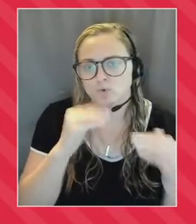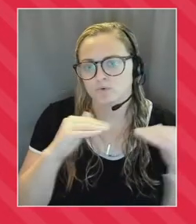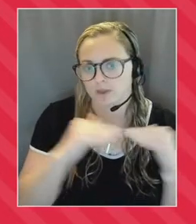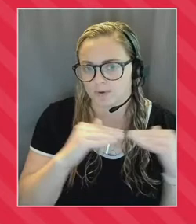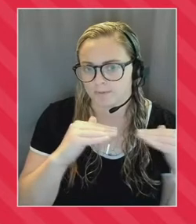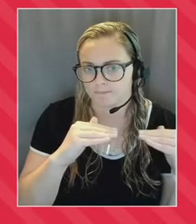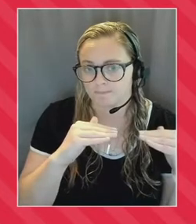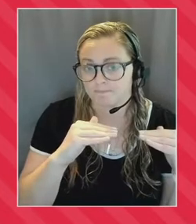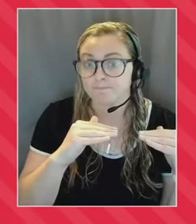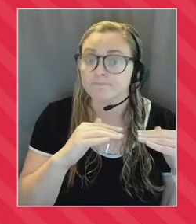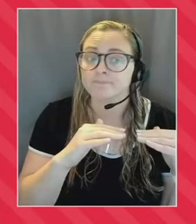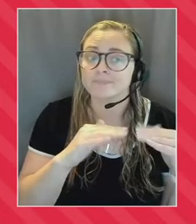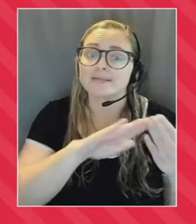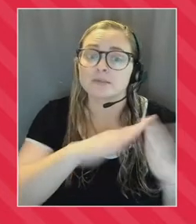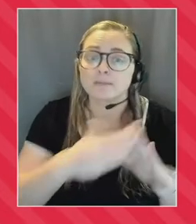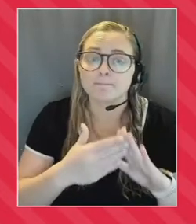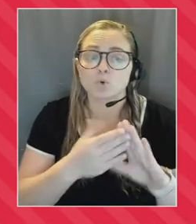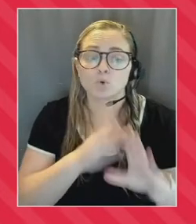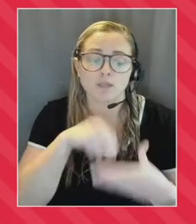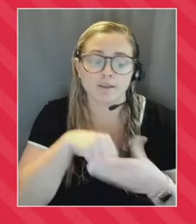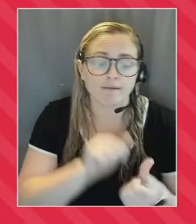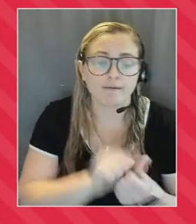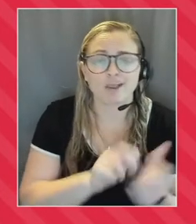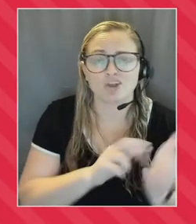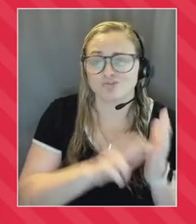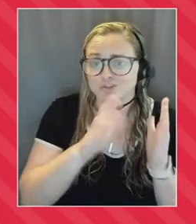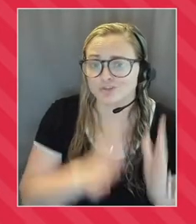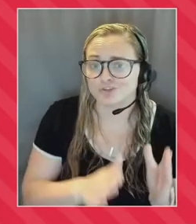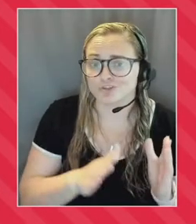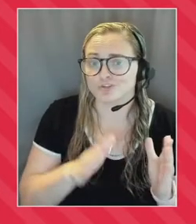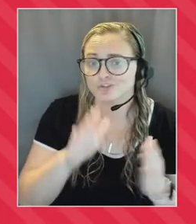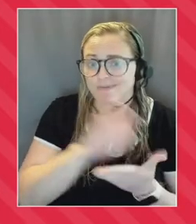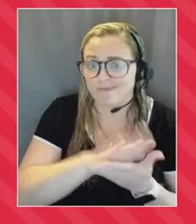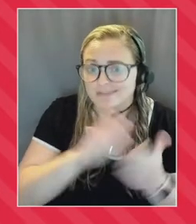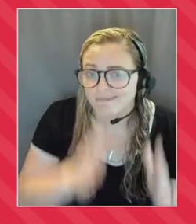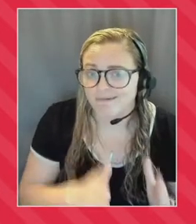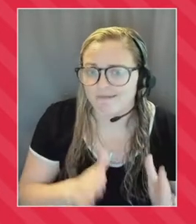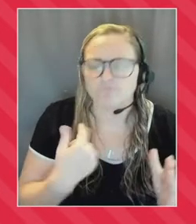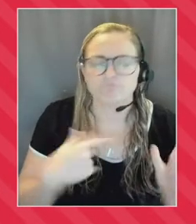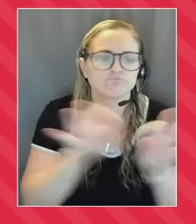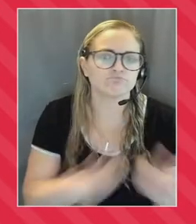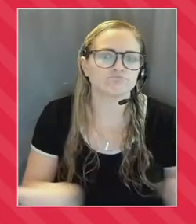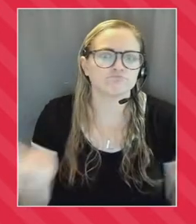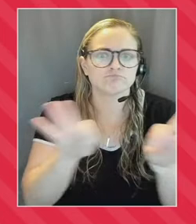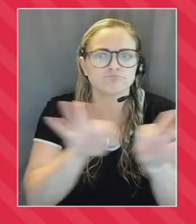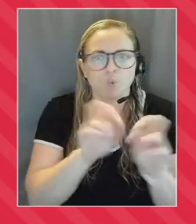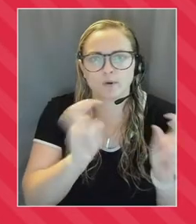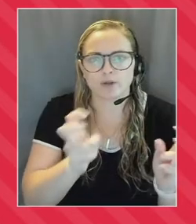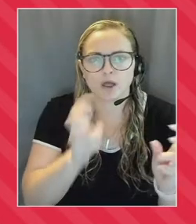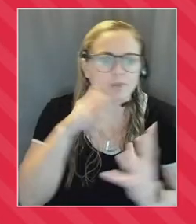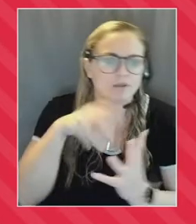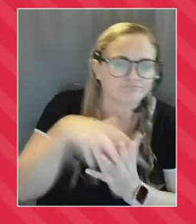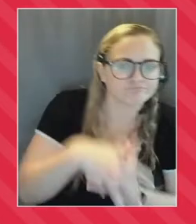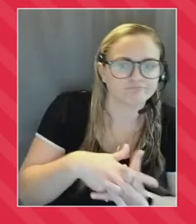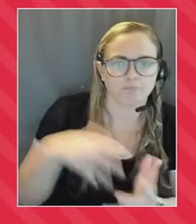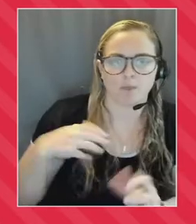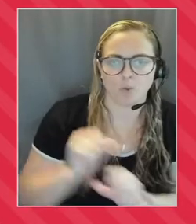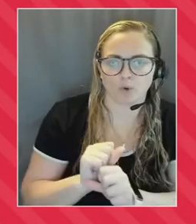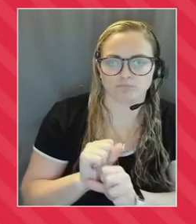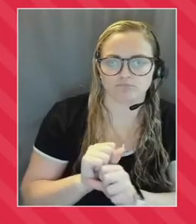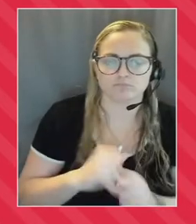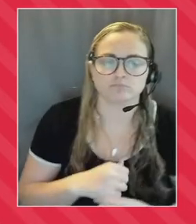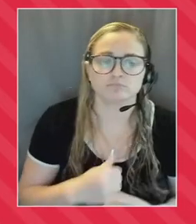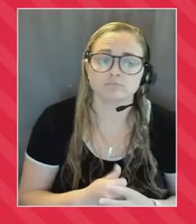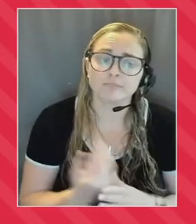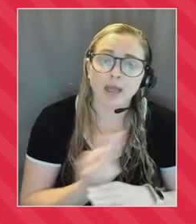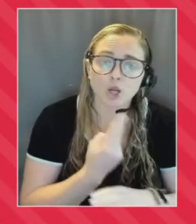a community-engaged nutrition researcher and scholar, this topic is important and deeply rooted in my work. I use health